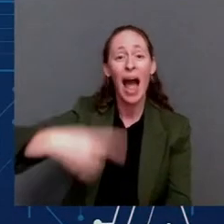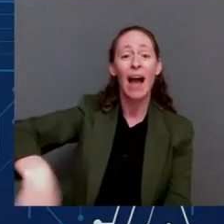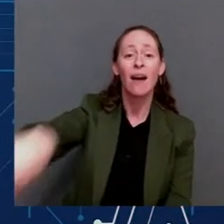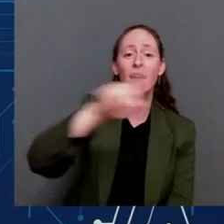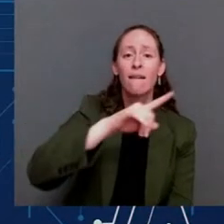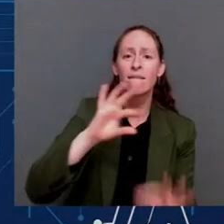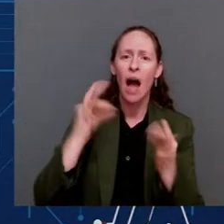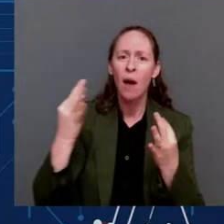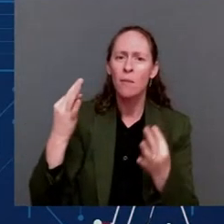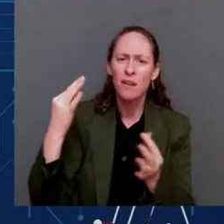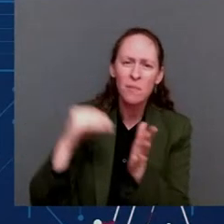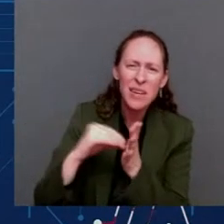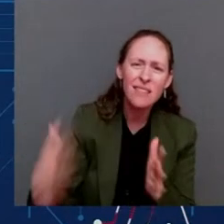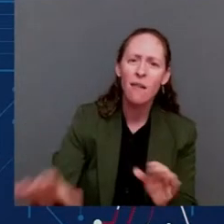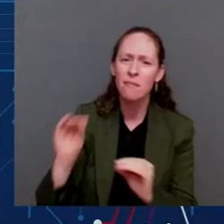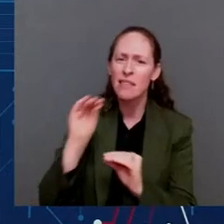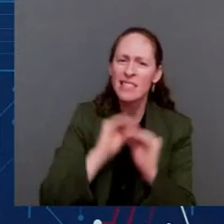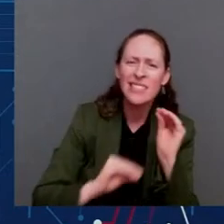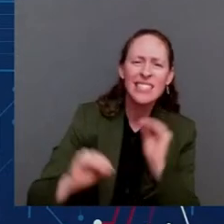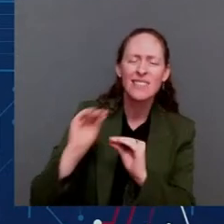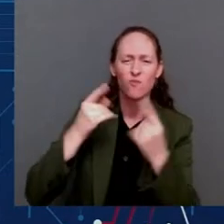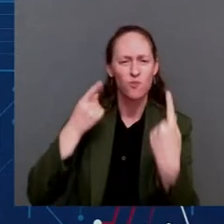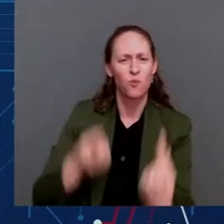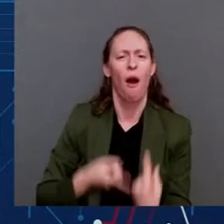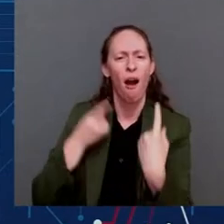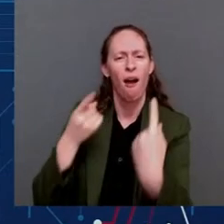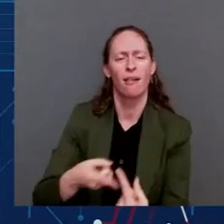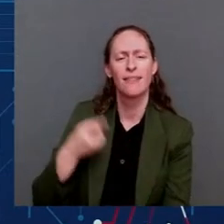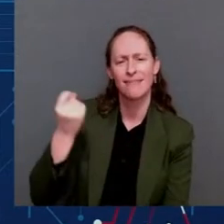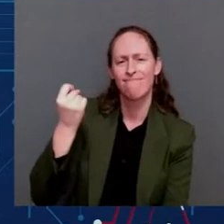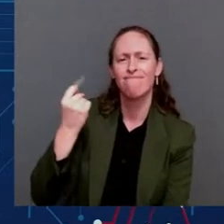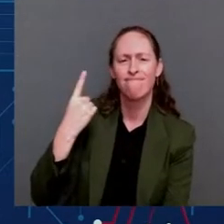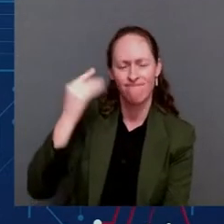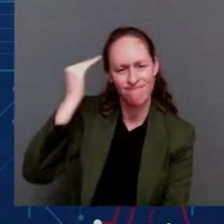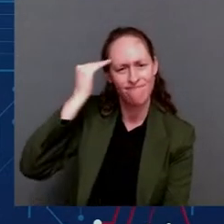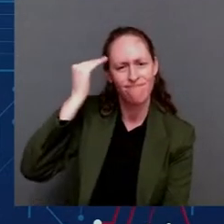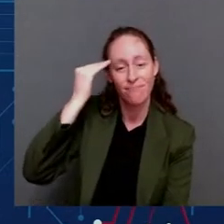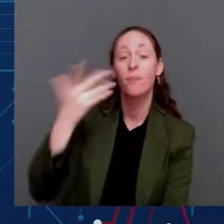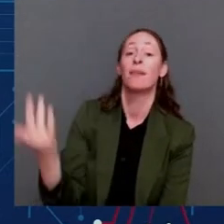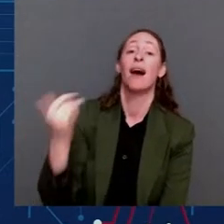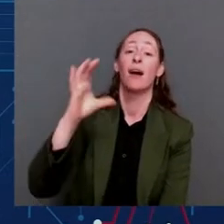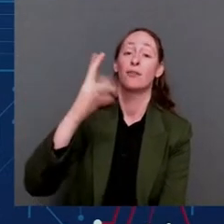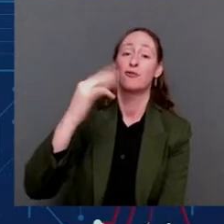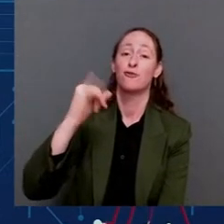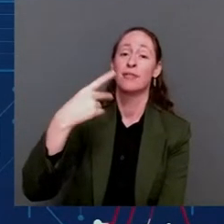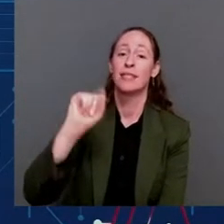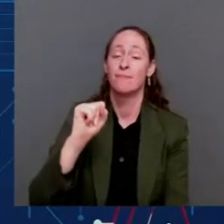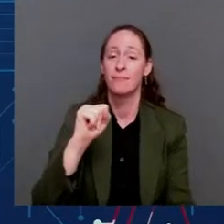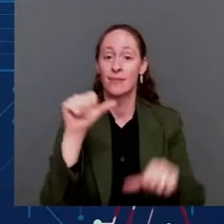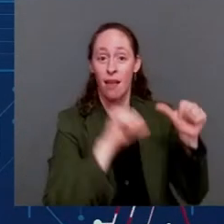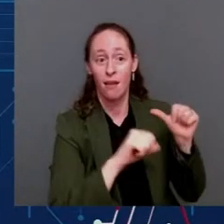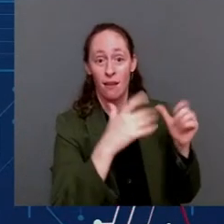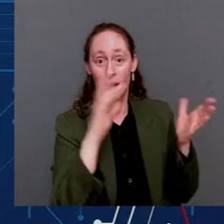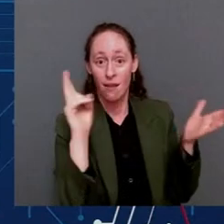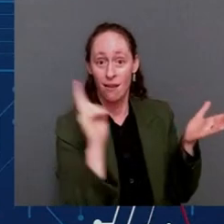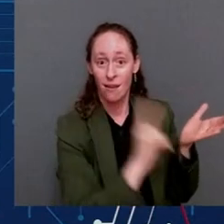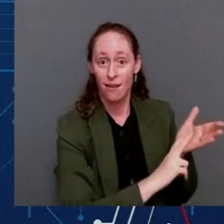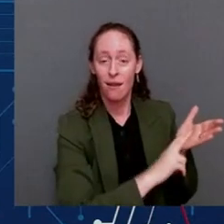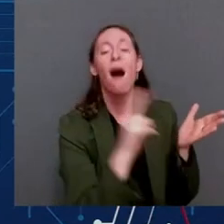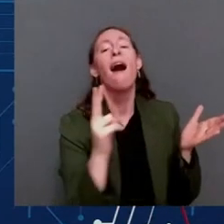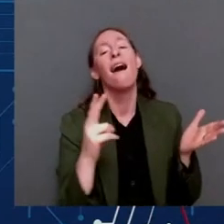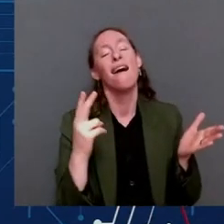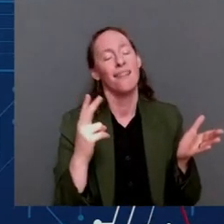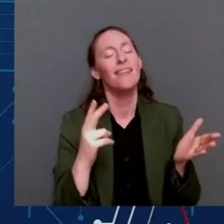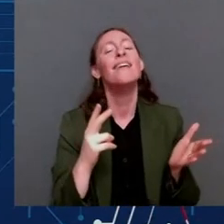President Biden signs the CHIPS Act, the benefits will be felt far and wide and quickly. When we hear chips, we tend to think